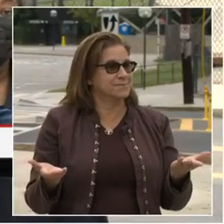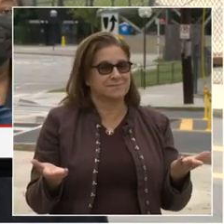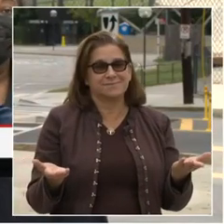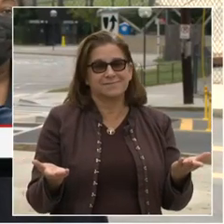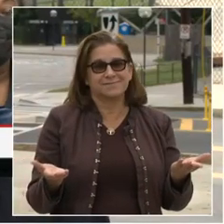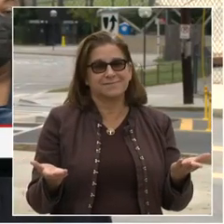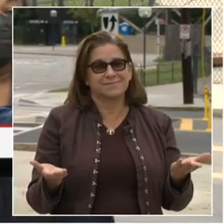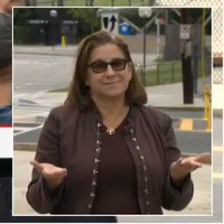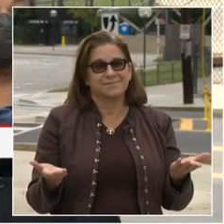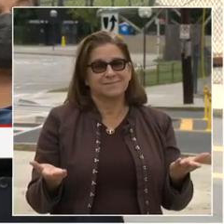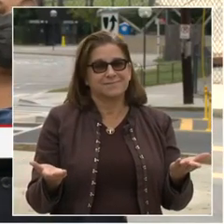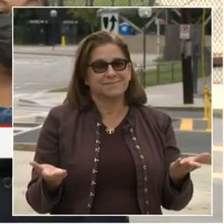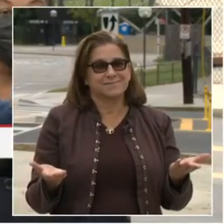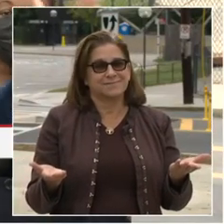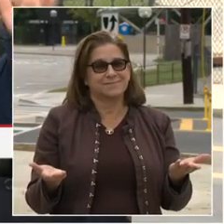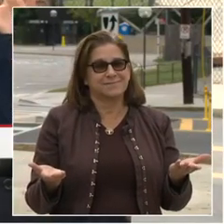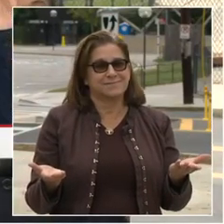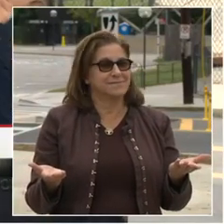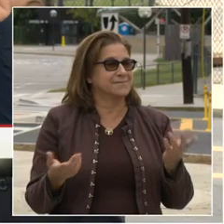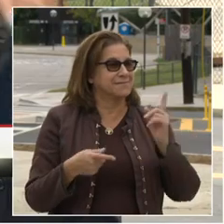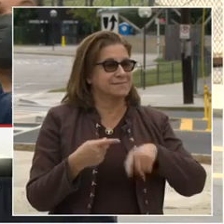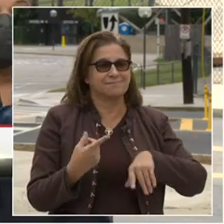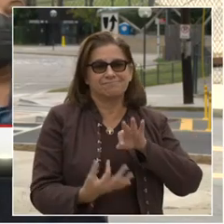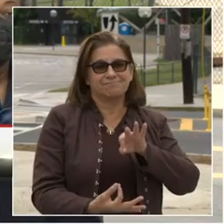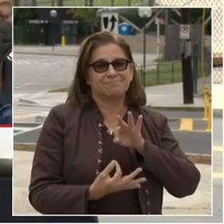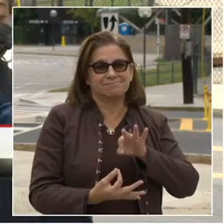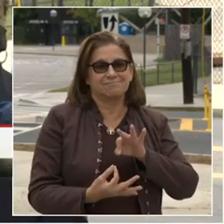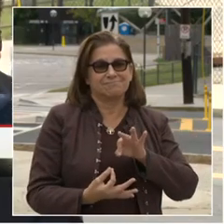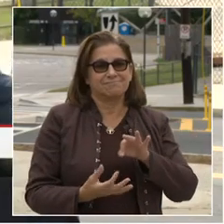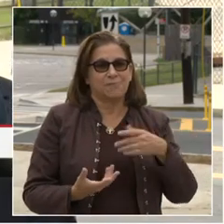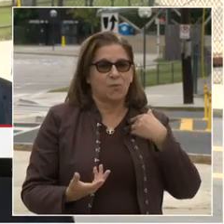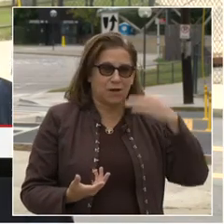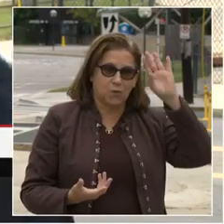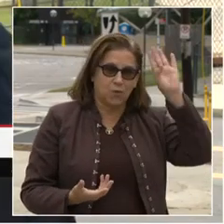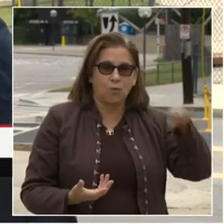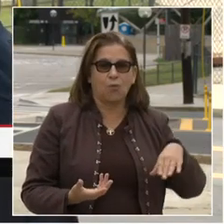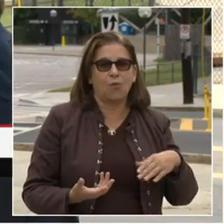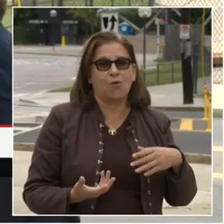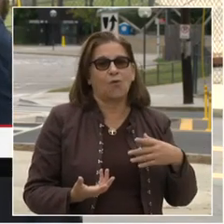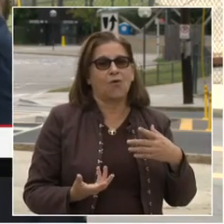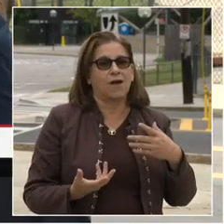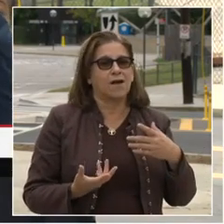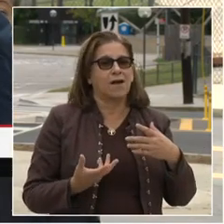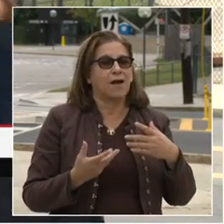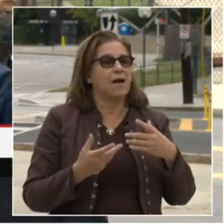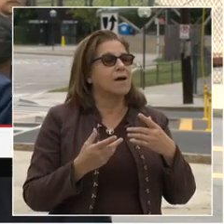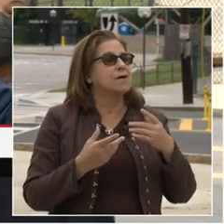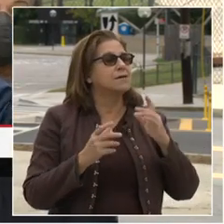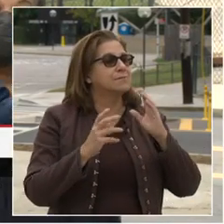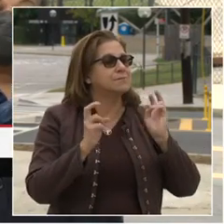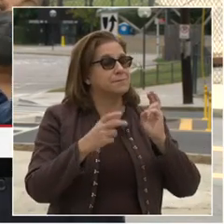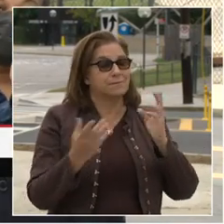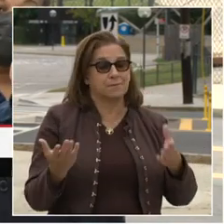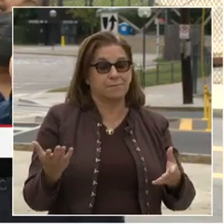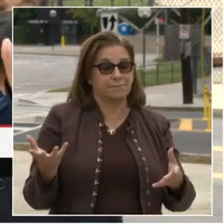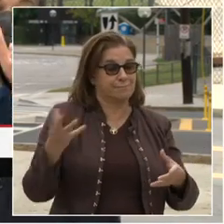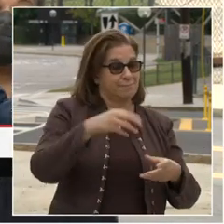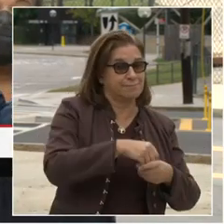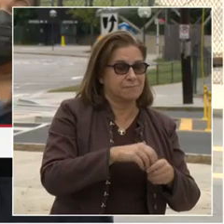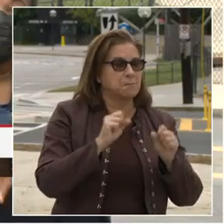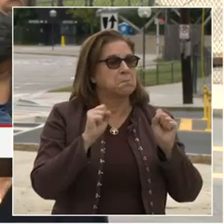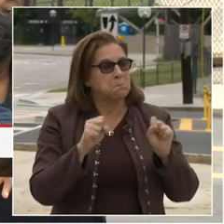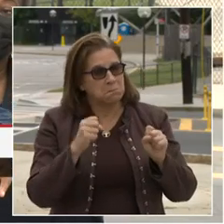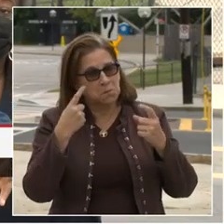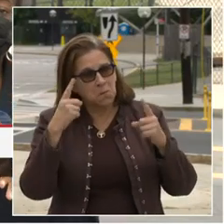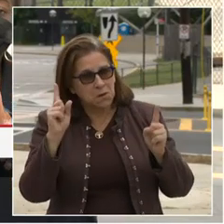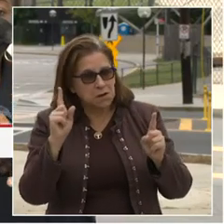where we can't and we won't because we know the interventions will work and we need the interventions